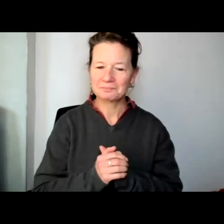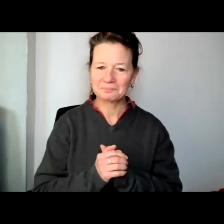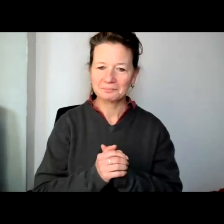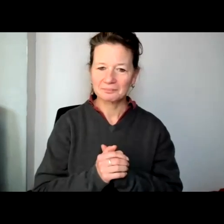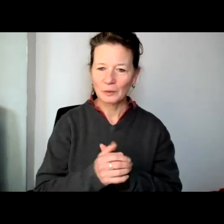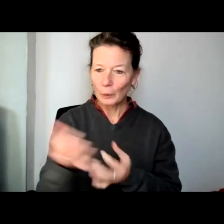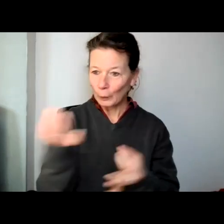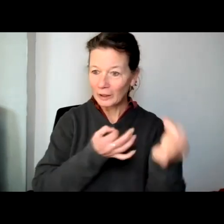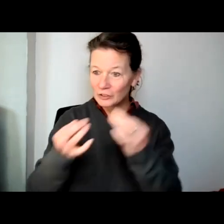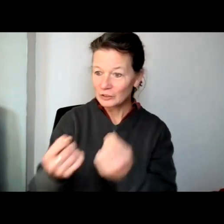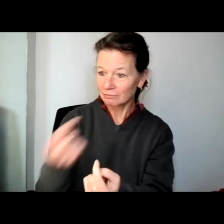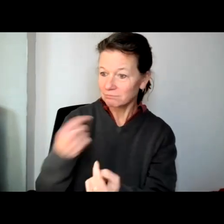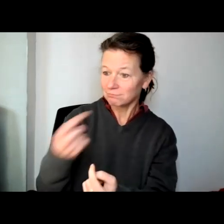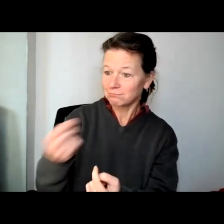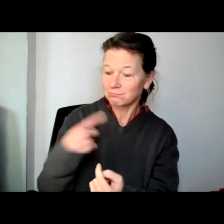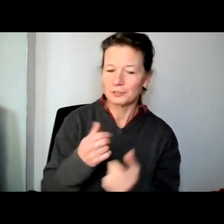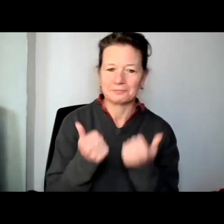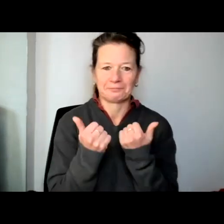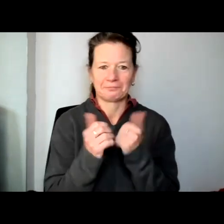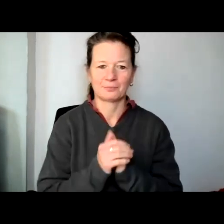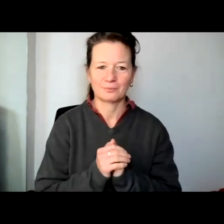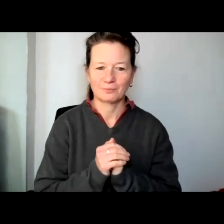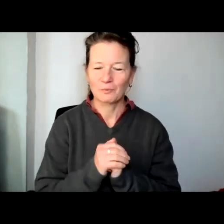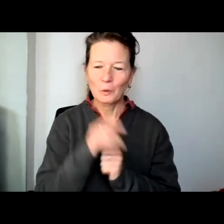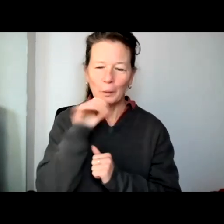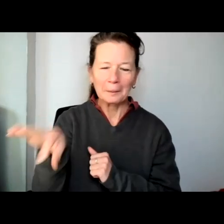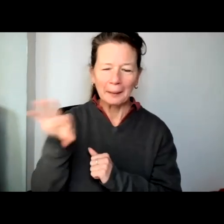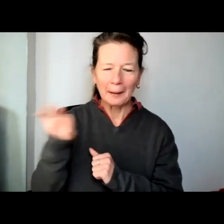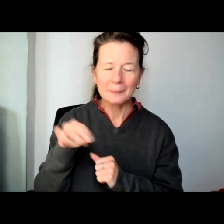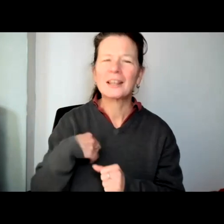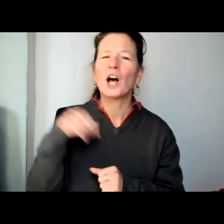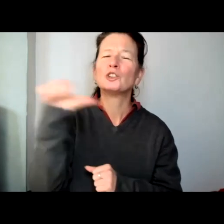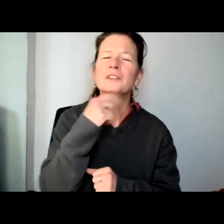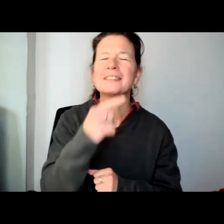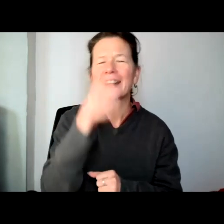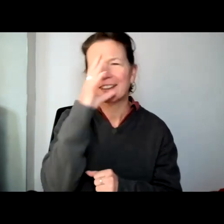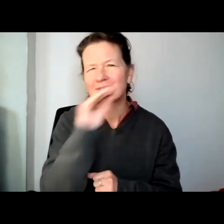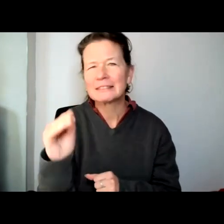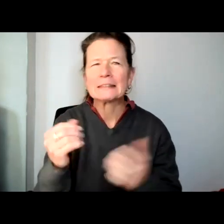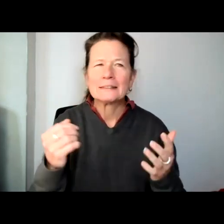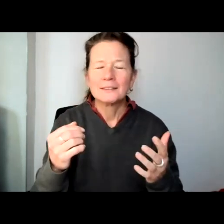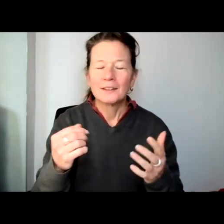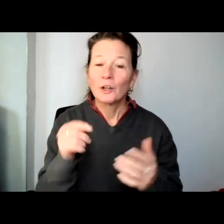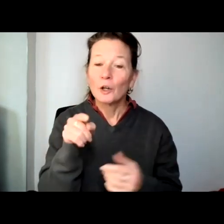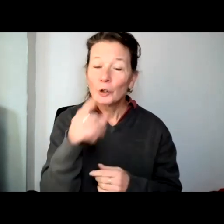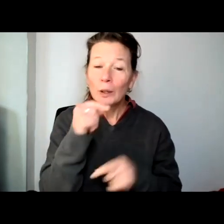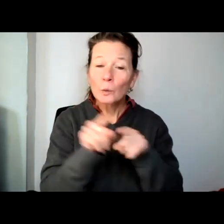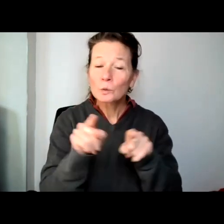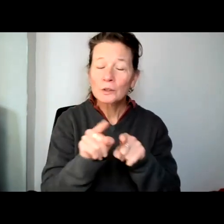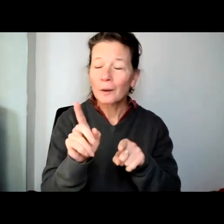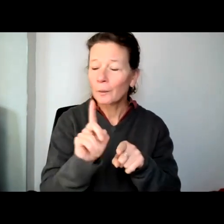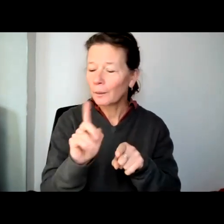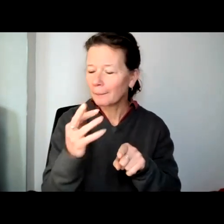Questions are coming in, which is great. And we'll pick them up. I should have said, actually, that you can also,